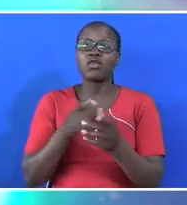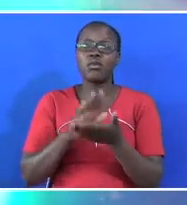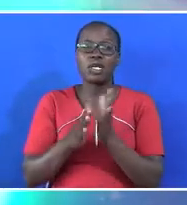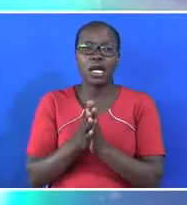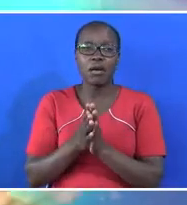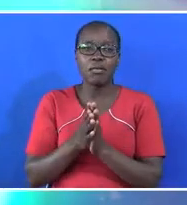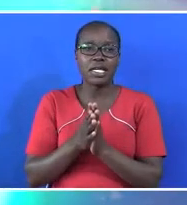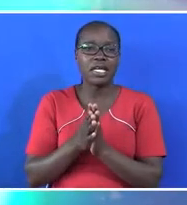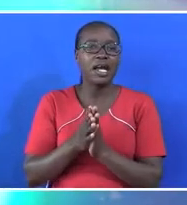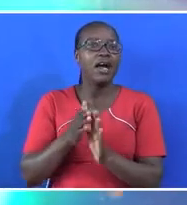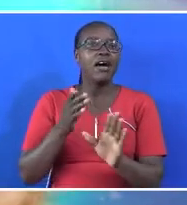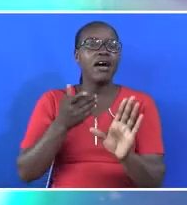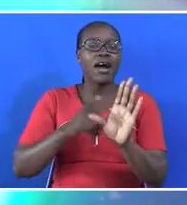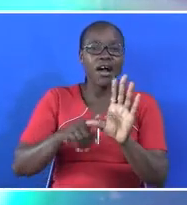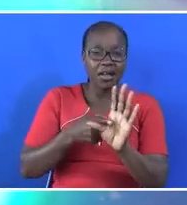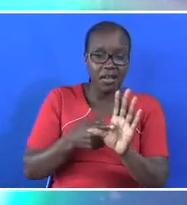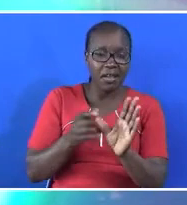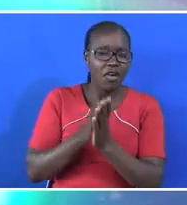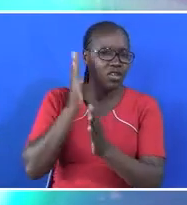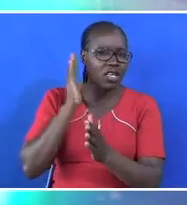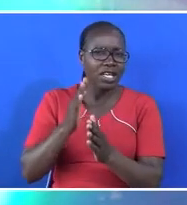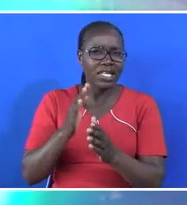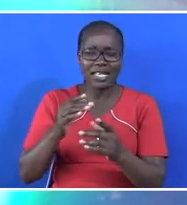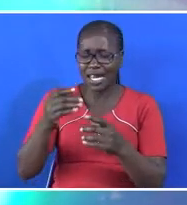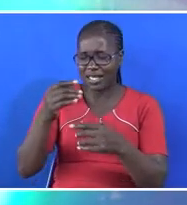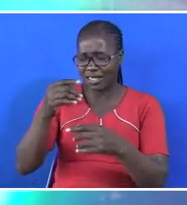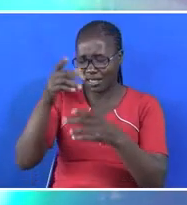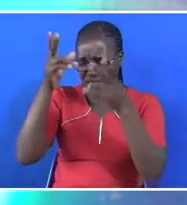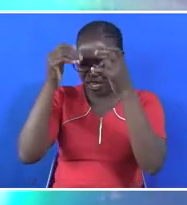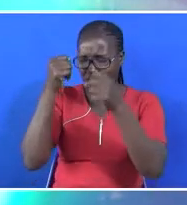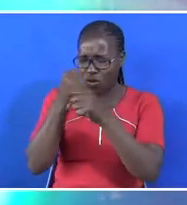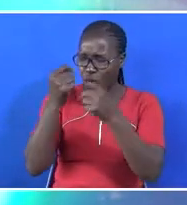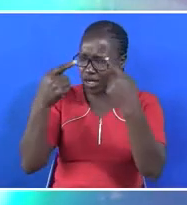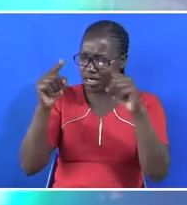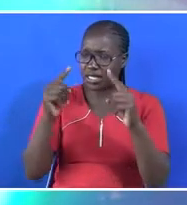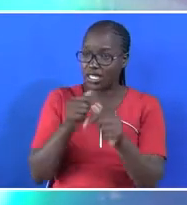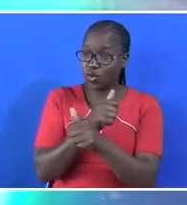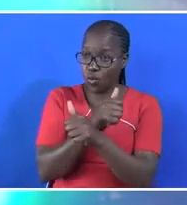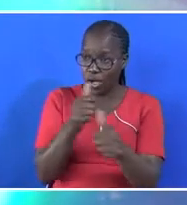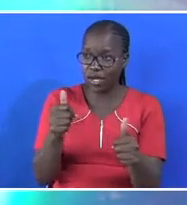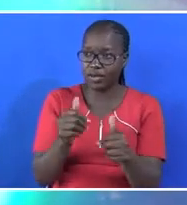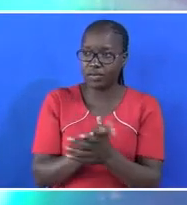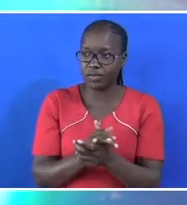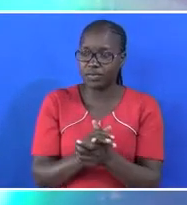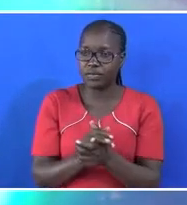homosexuals. And that is what the devil has done. I was reading